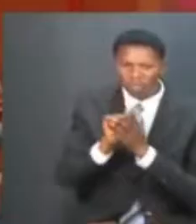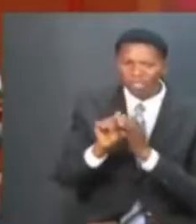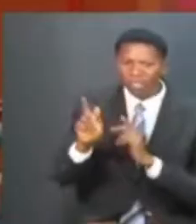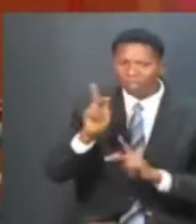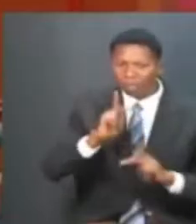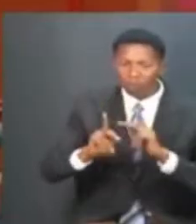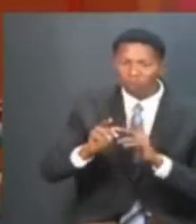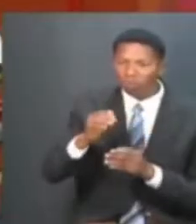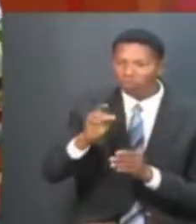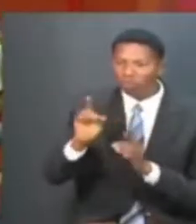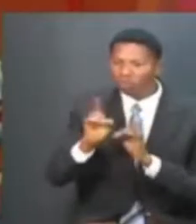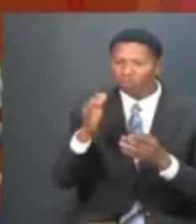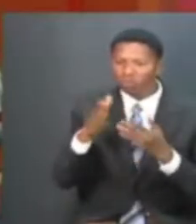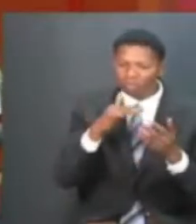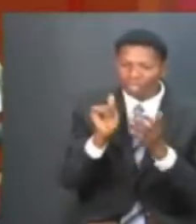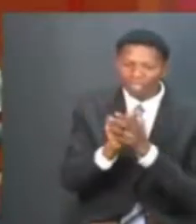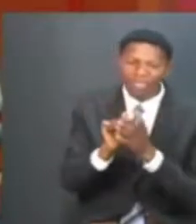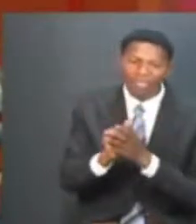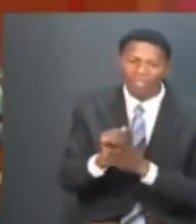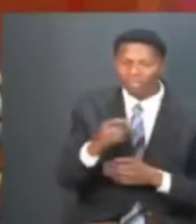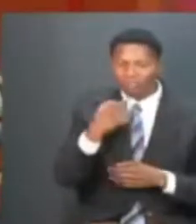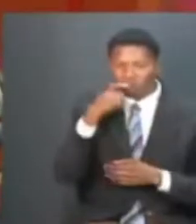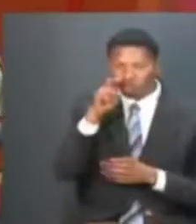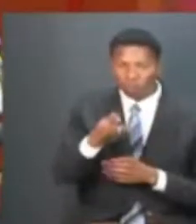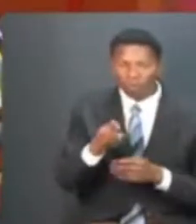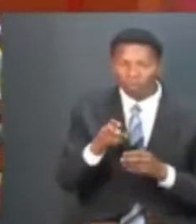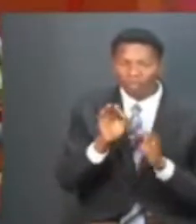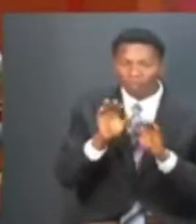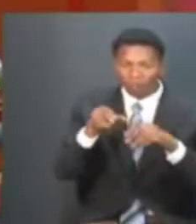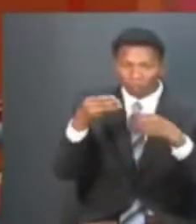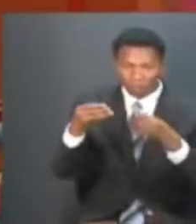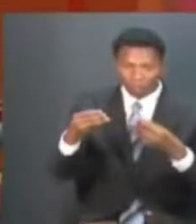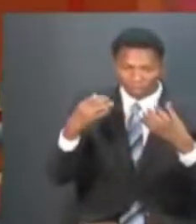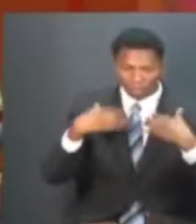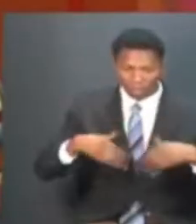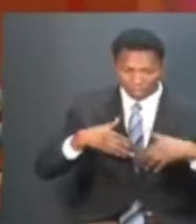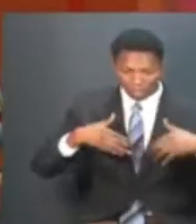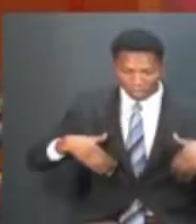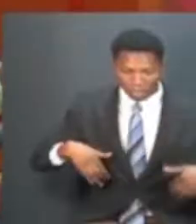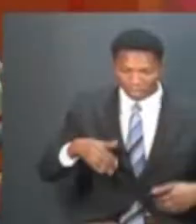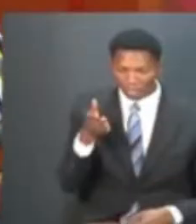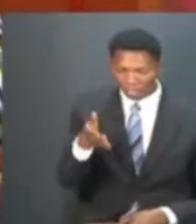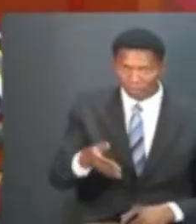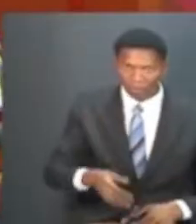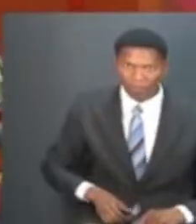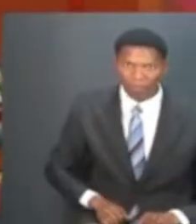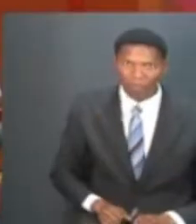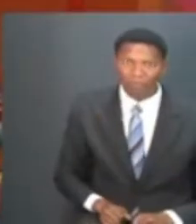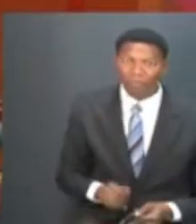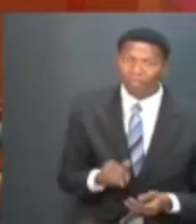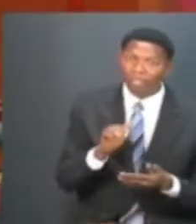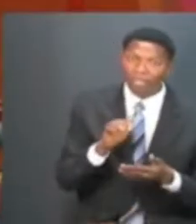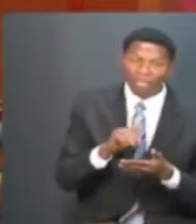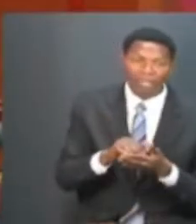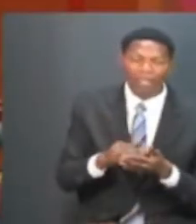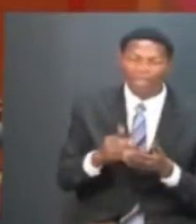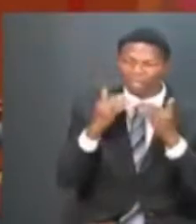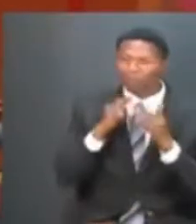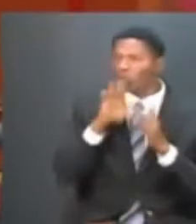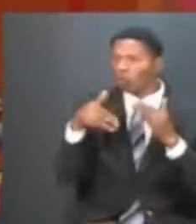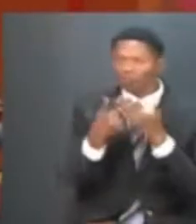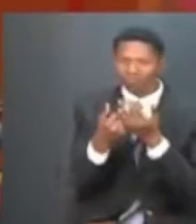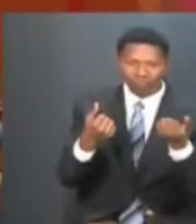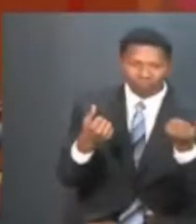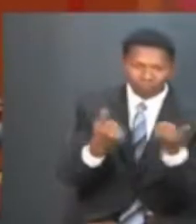to do when we donate some of these life jackets to them. And I wish to thank all donors, especially also the Vice President who made